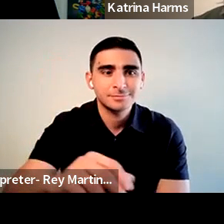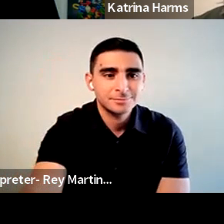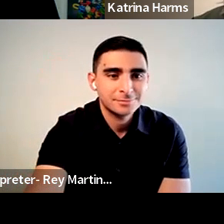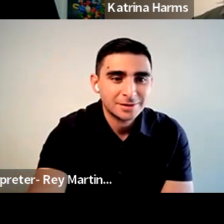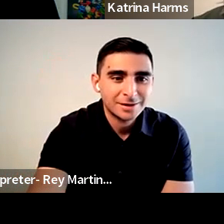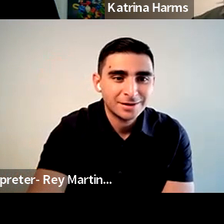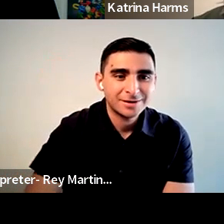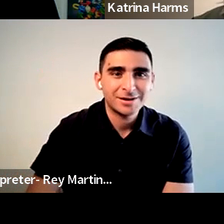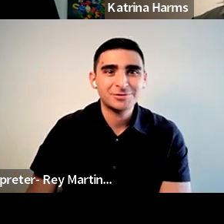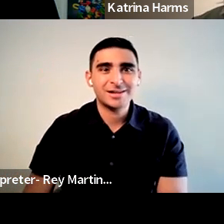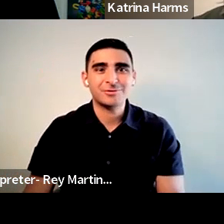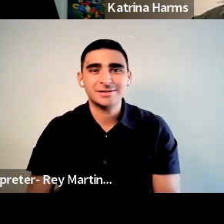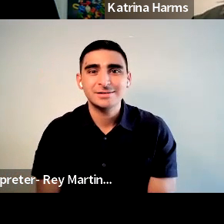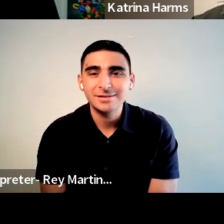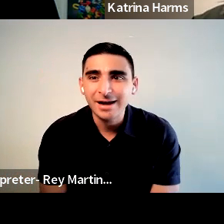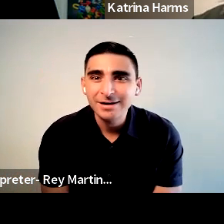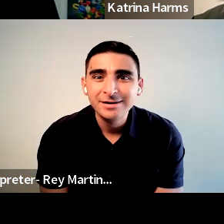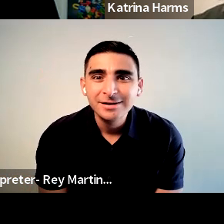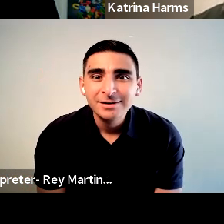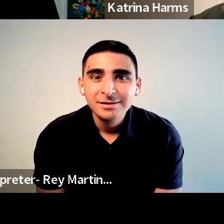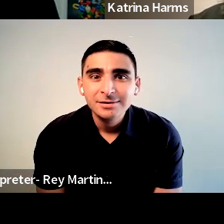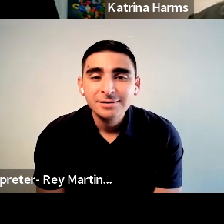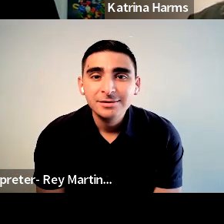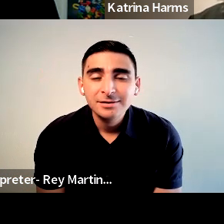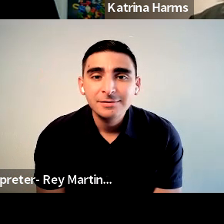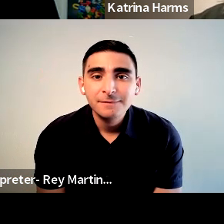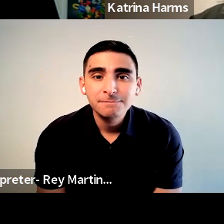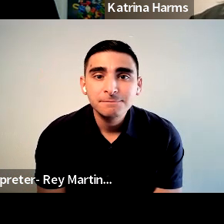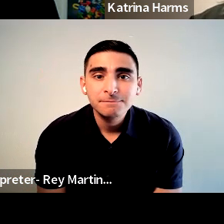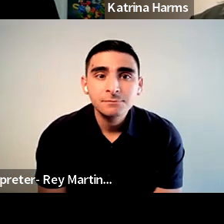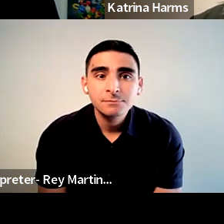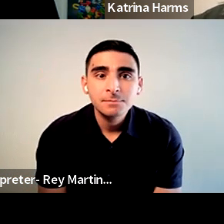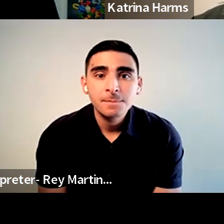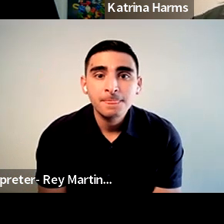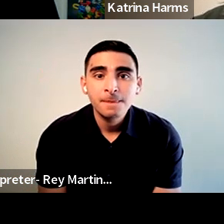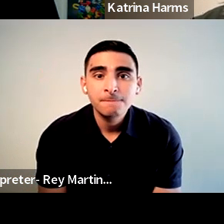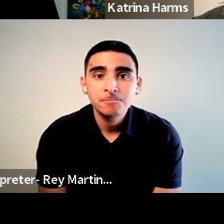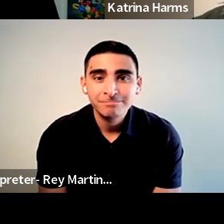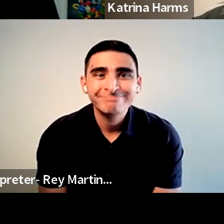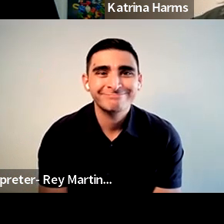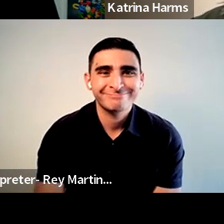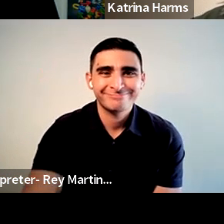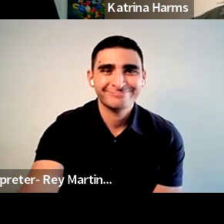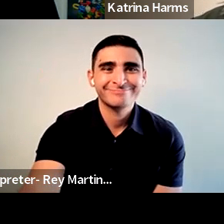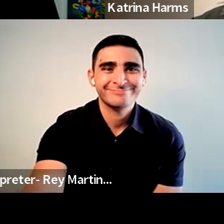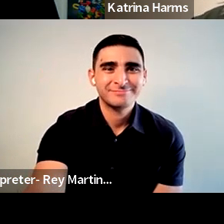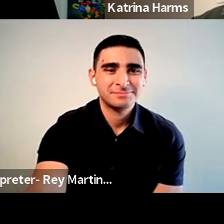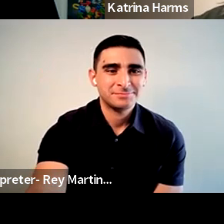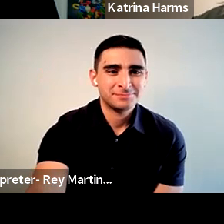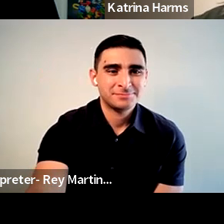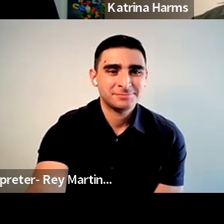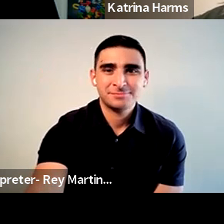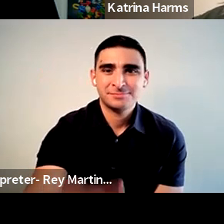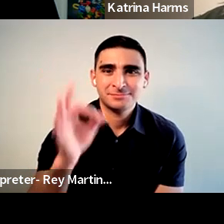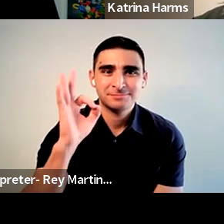Hi, Ray. Great to see you. Oh, likewise. Yeah. Do you mind, Robin, last one, making Ray a co-host